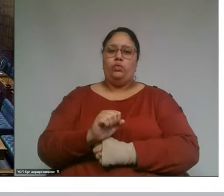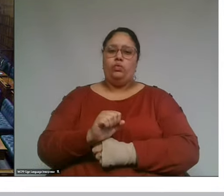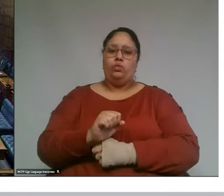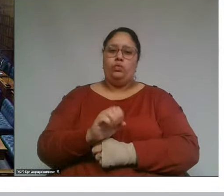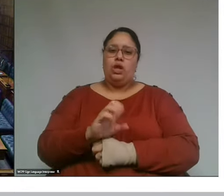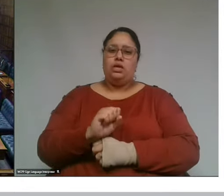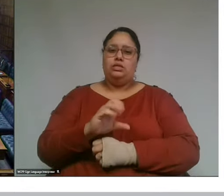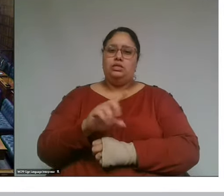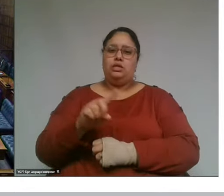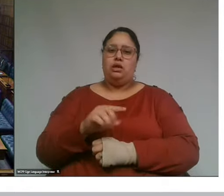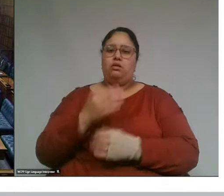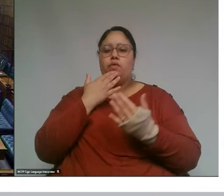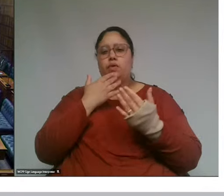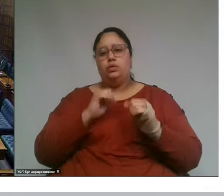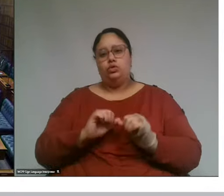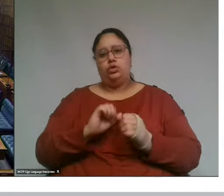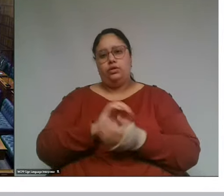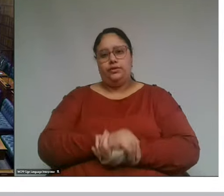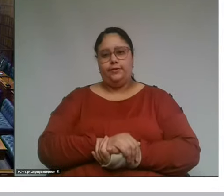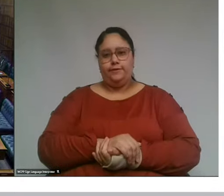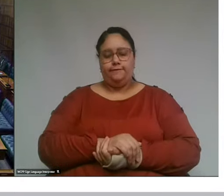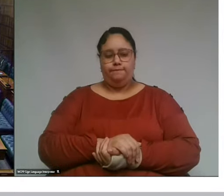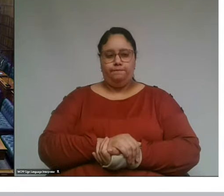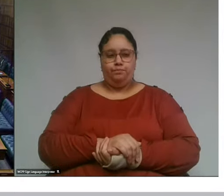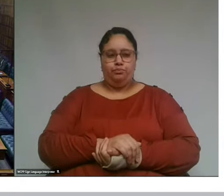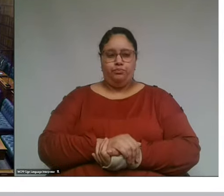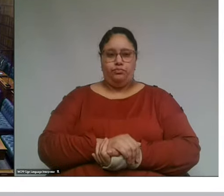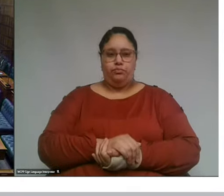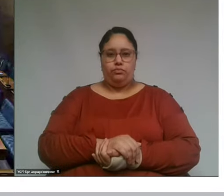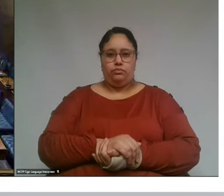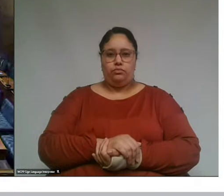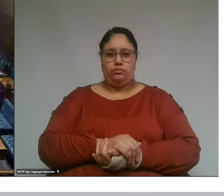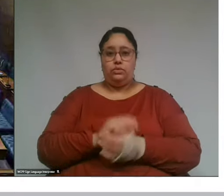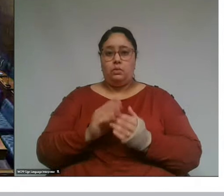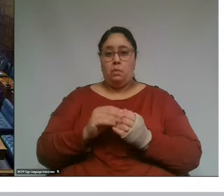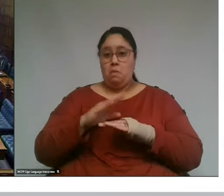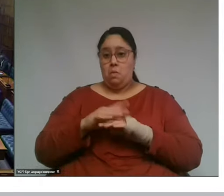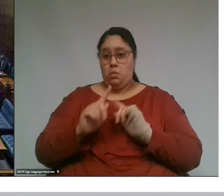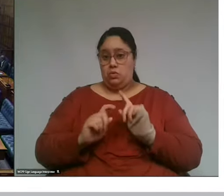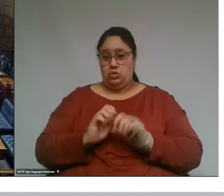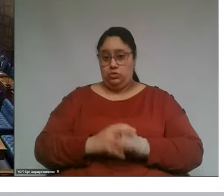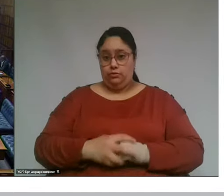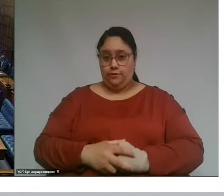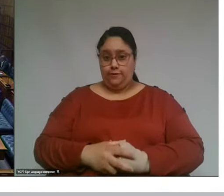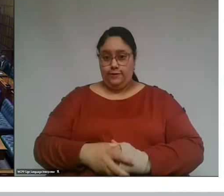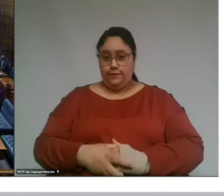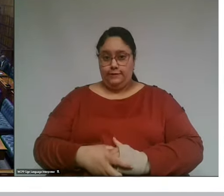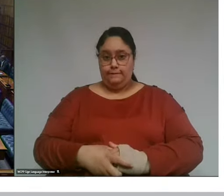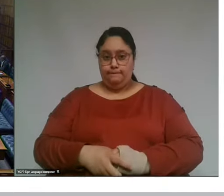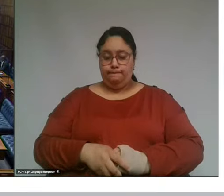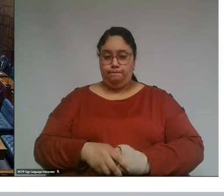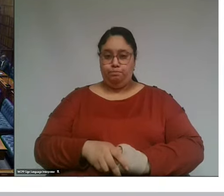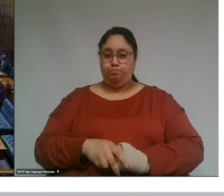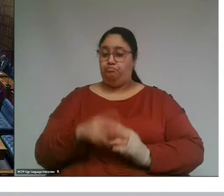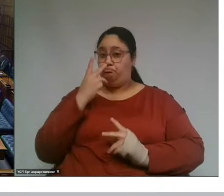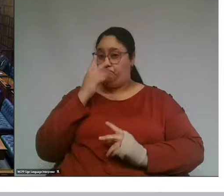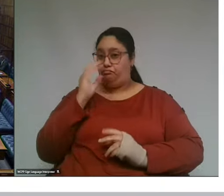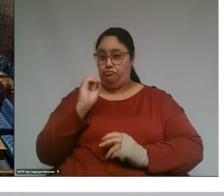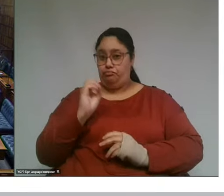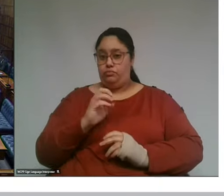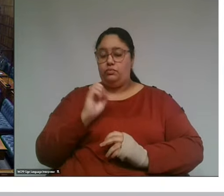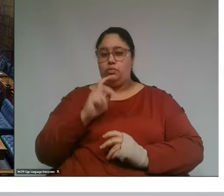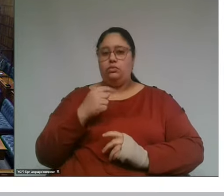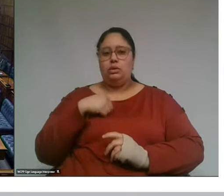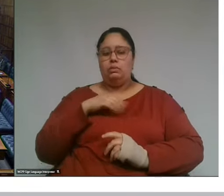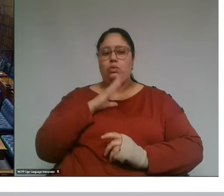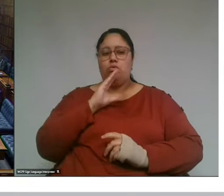S thank you chair thank you very much members any further questions I see none I would just like